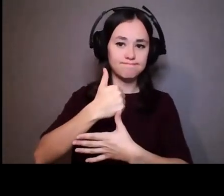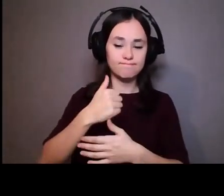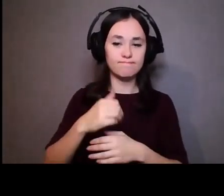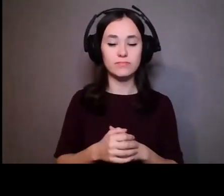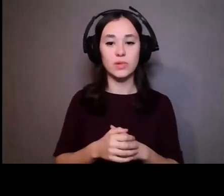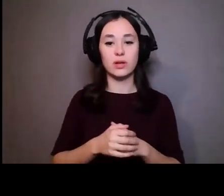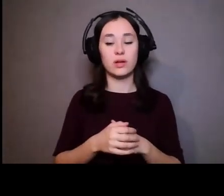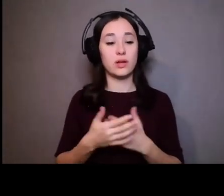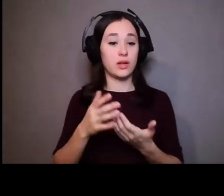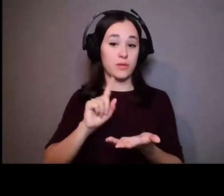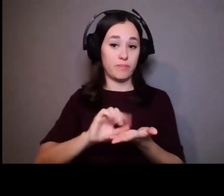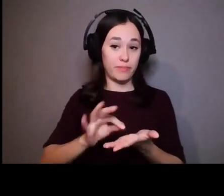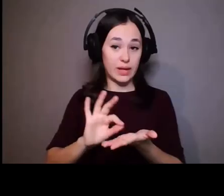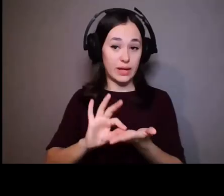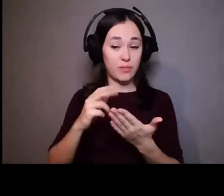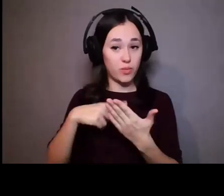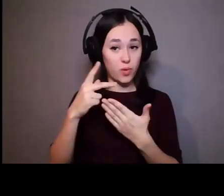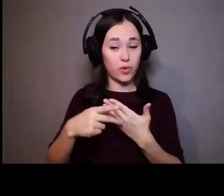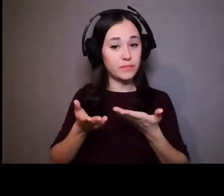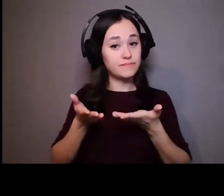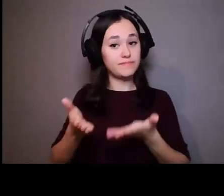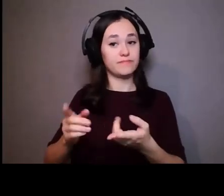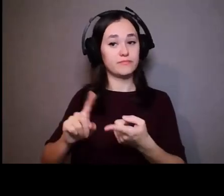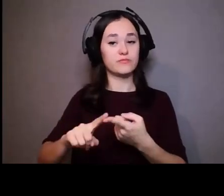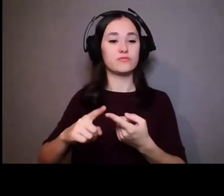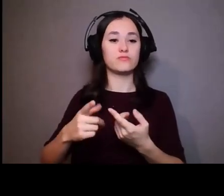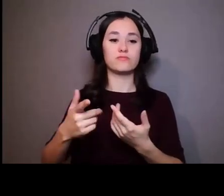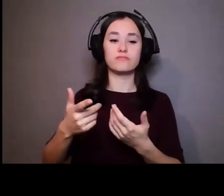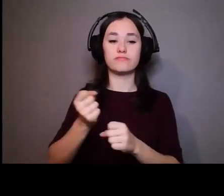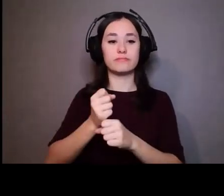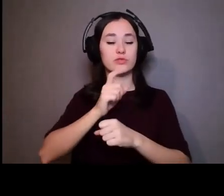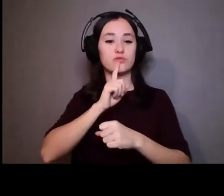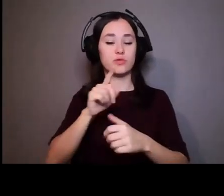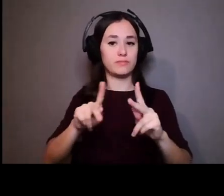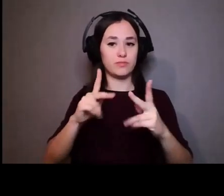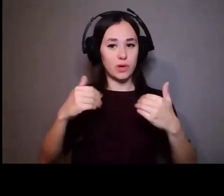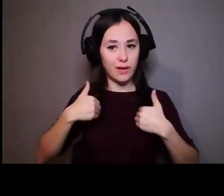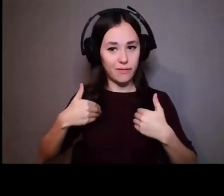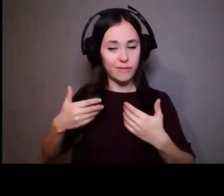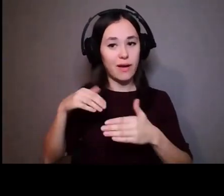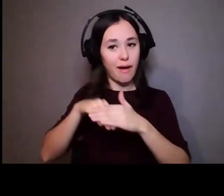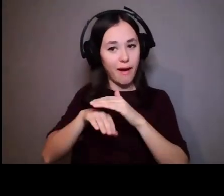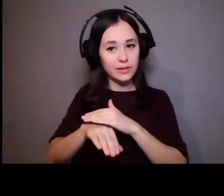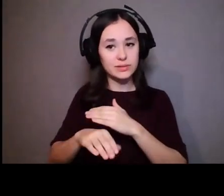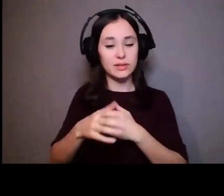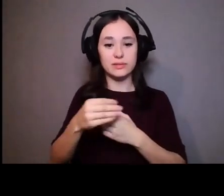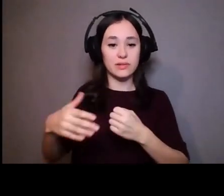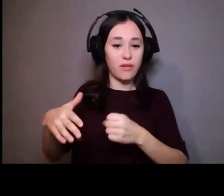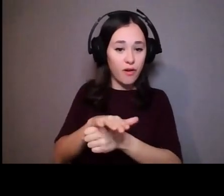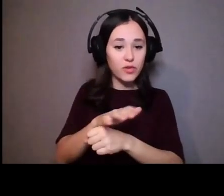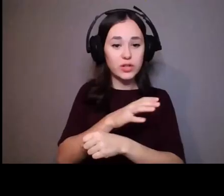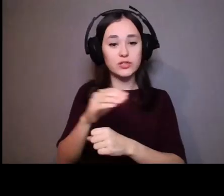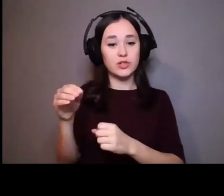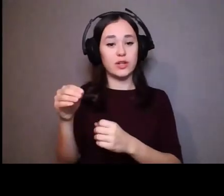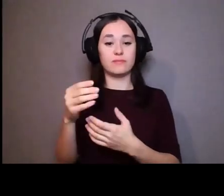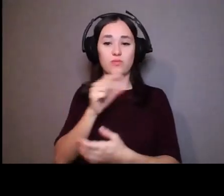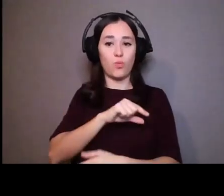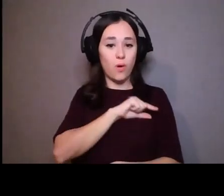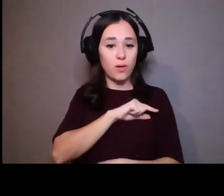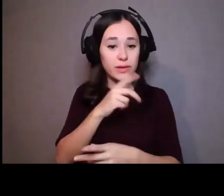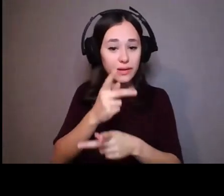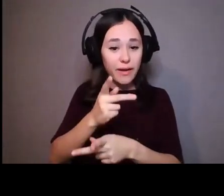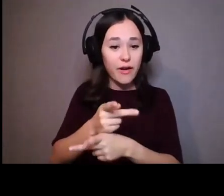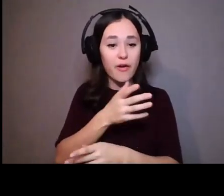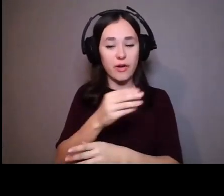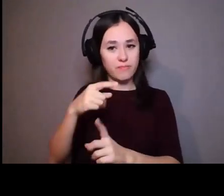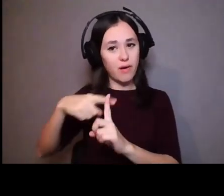program is there to ensure access and coverage and quality care and a positive member experience. So really thinking about